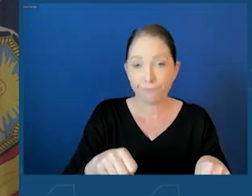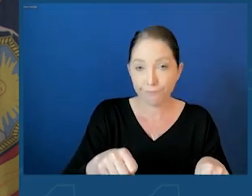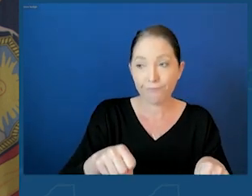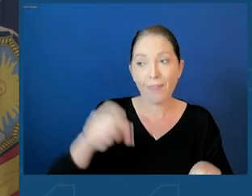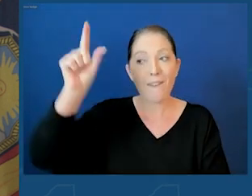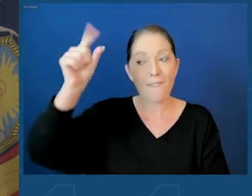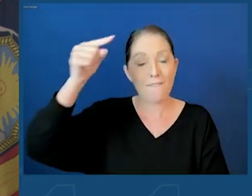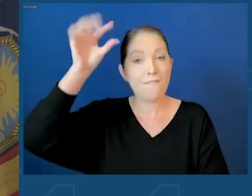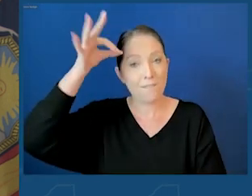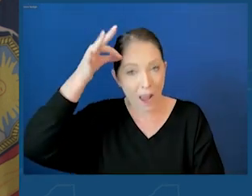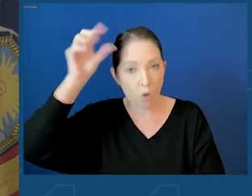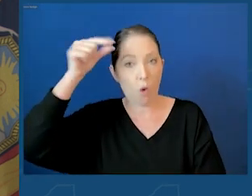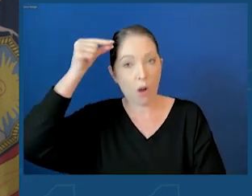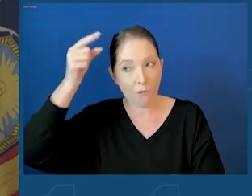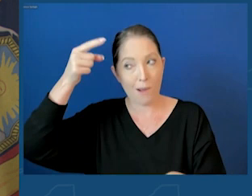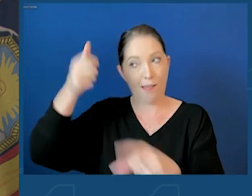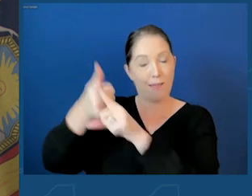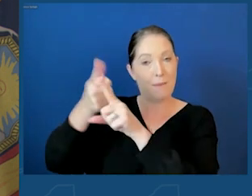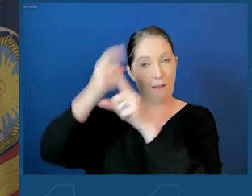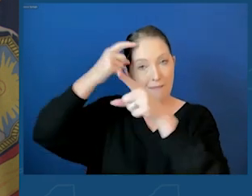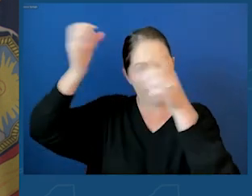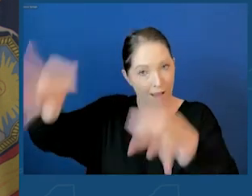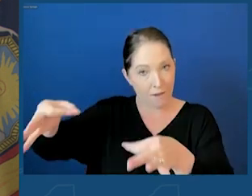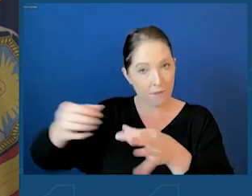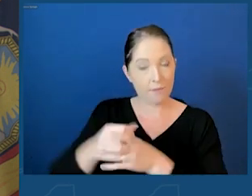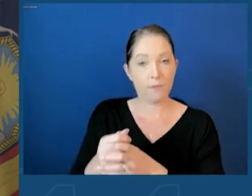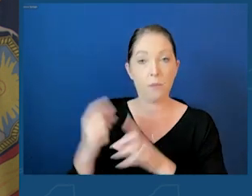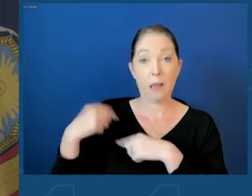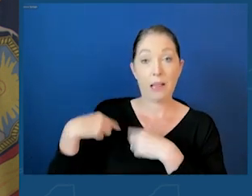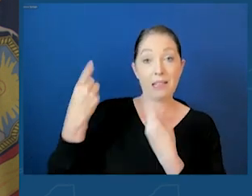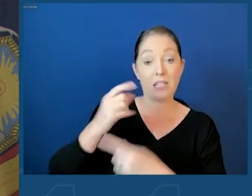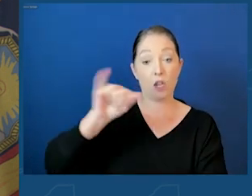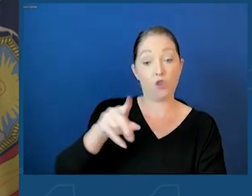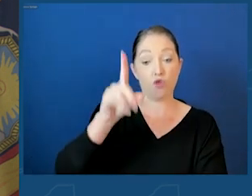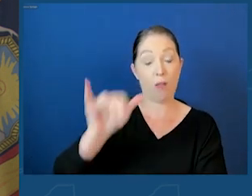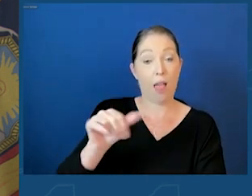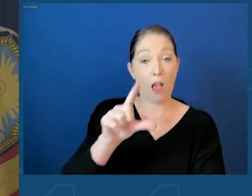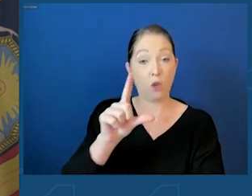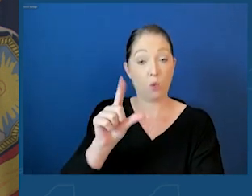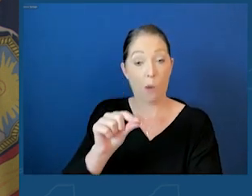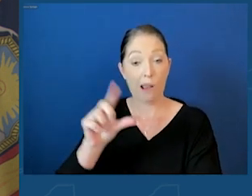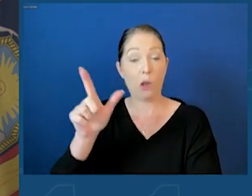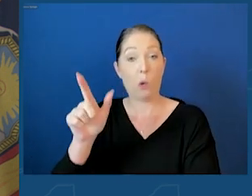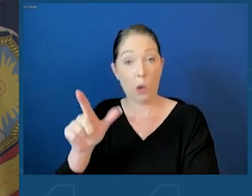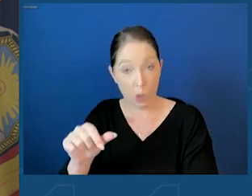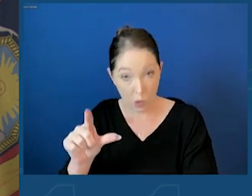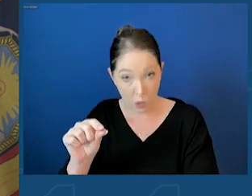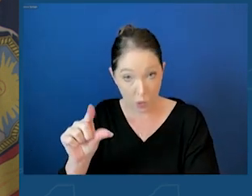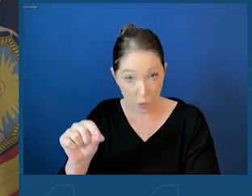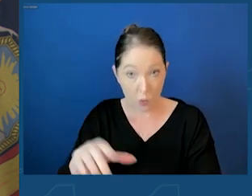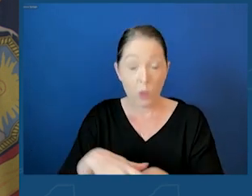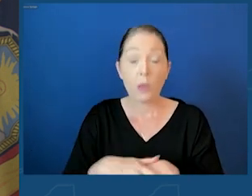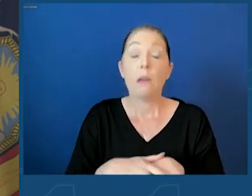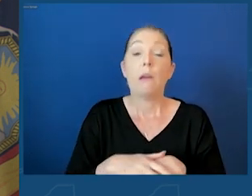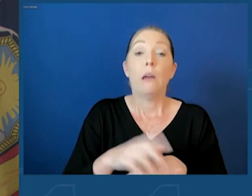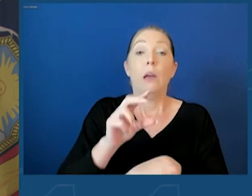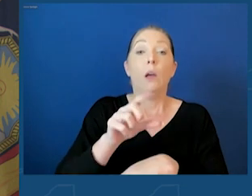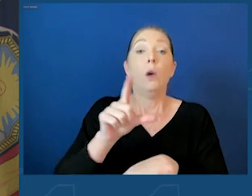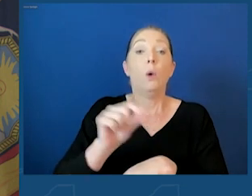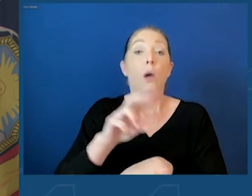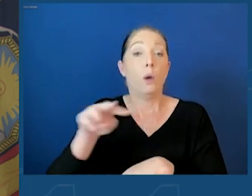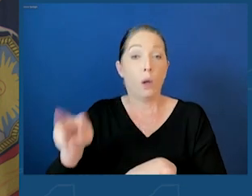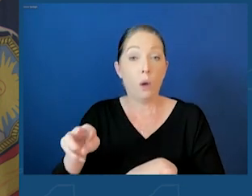government. And since July of 2022, in our first meeting with the President, Mayor Adams and I have championed the